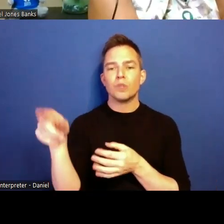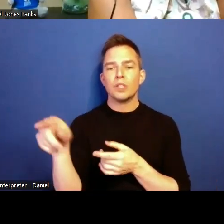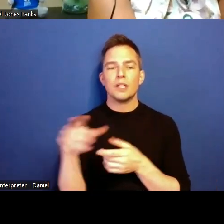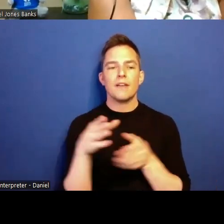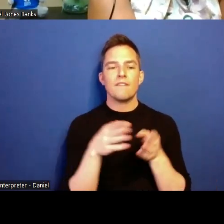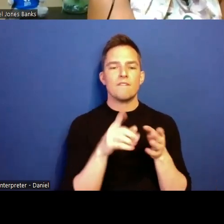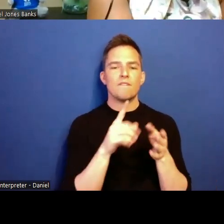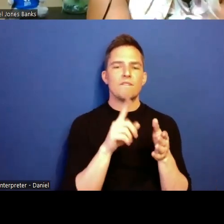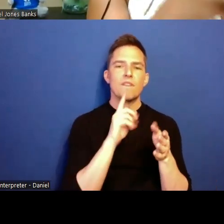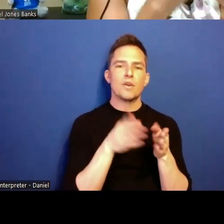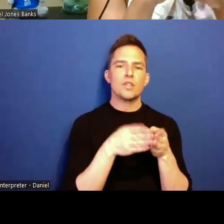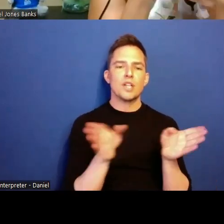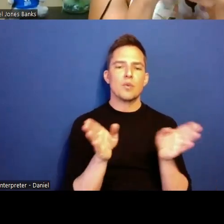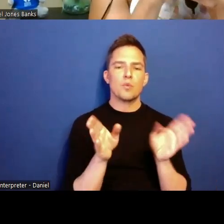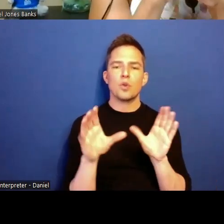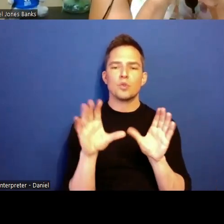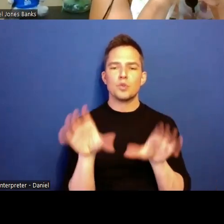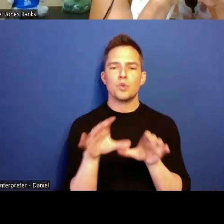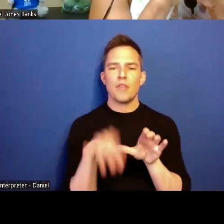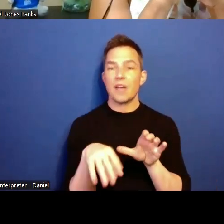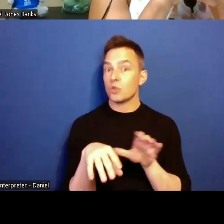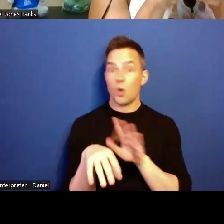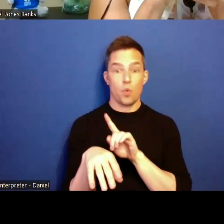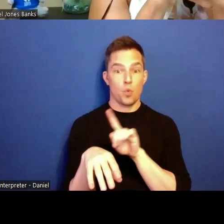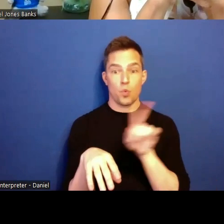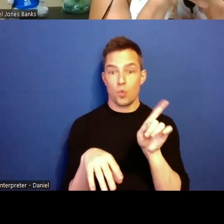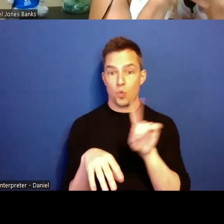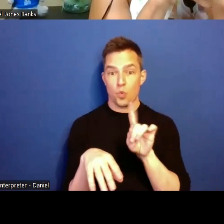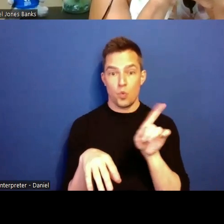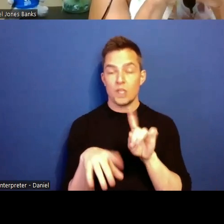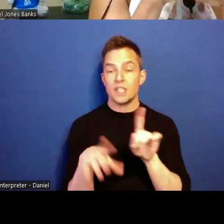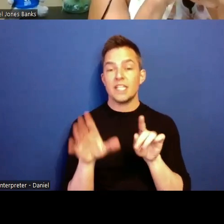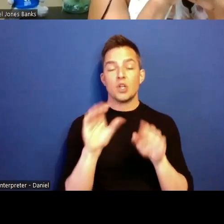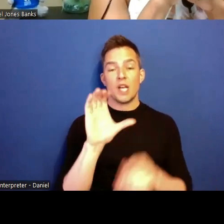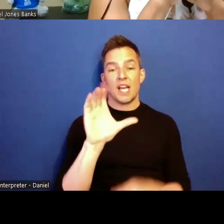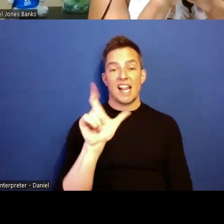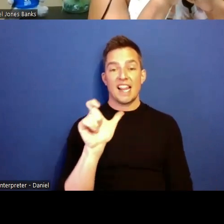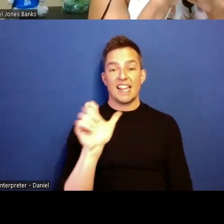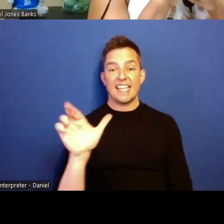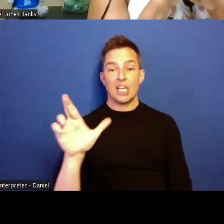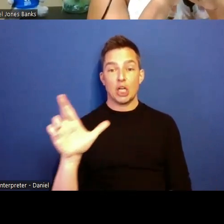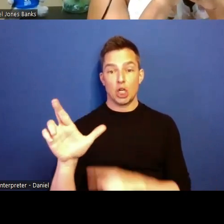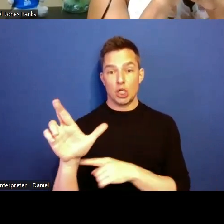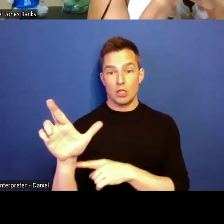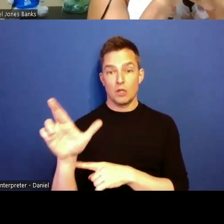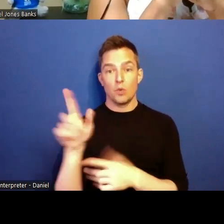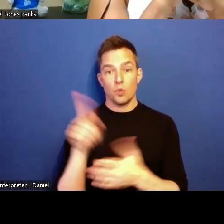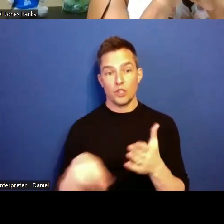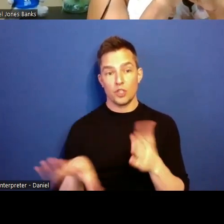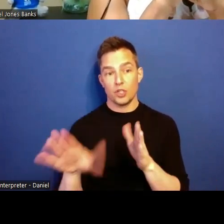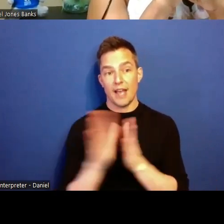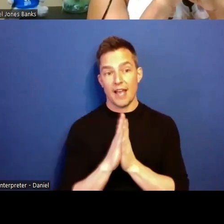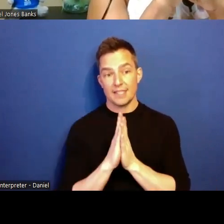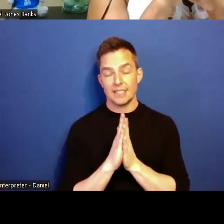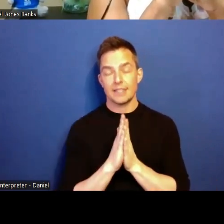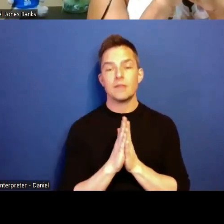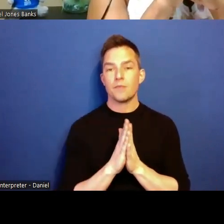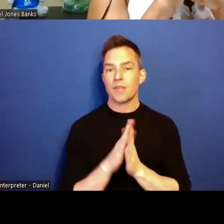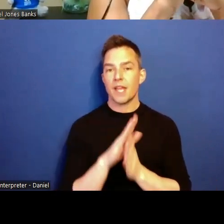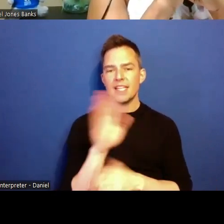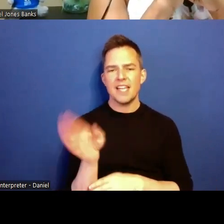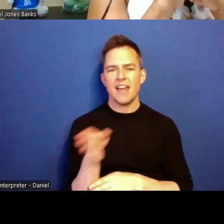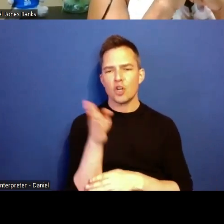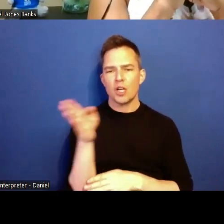so we're just going to pick this. No, you need to be very clear on what you're asking. And never,